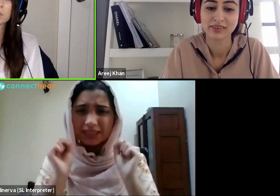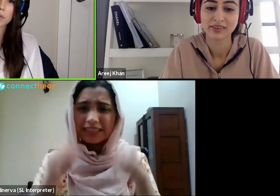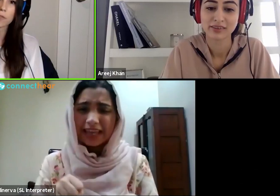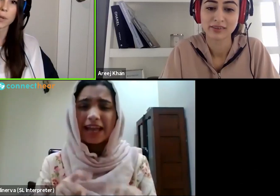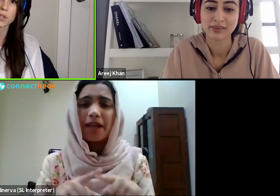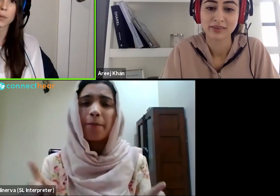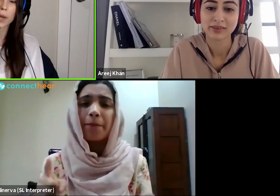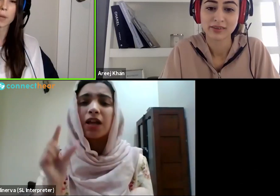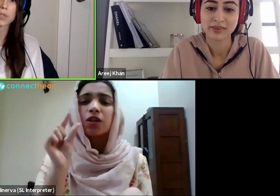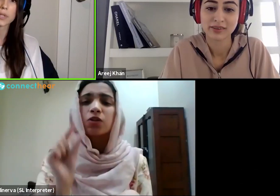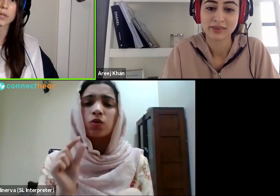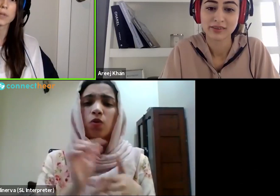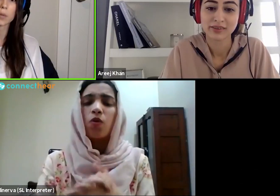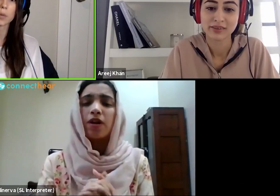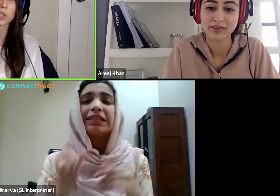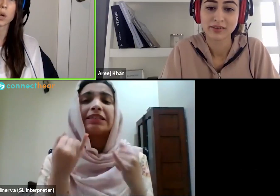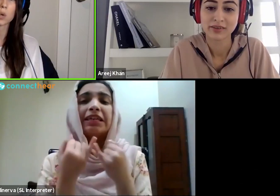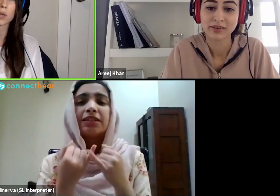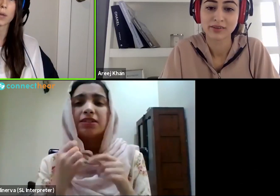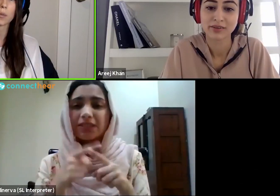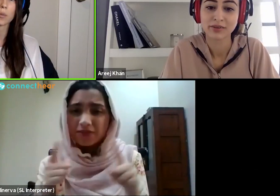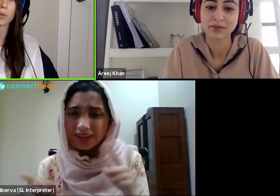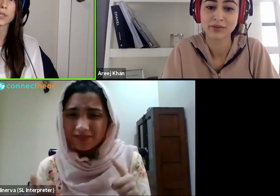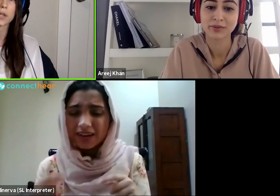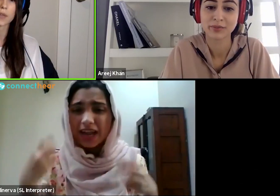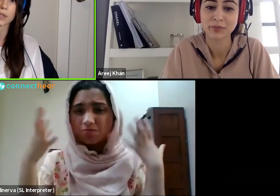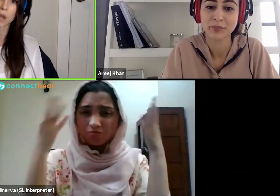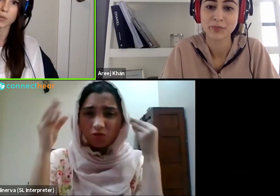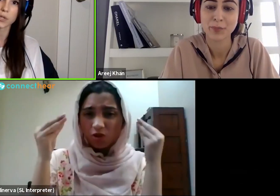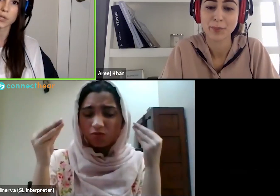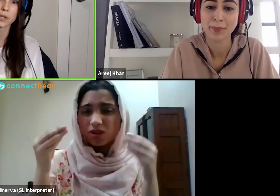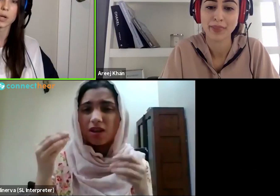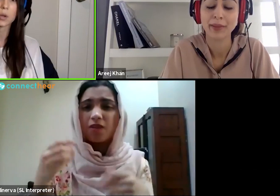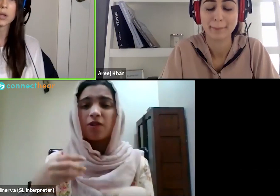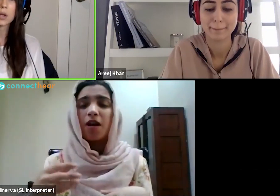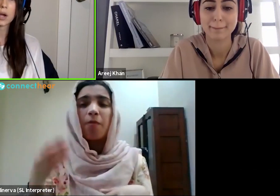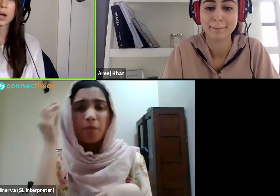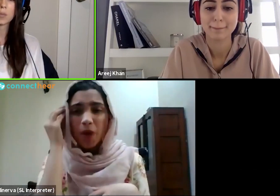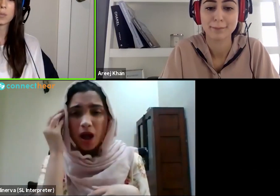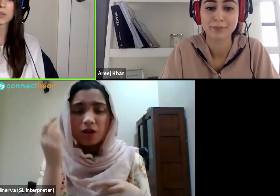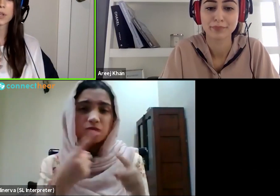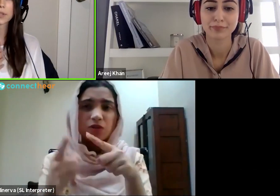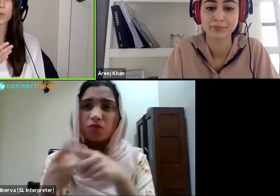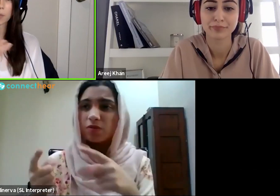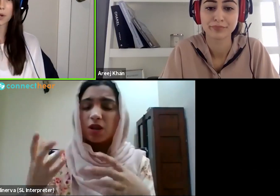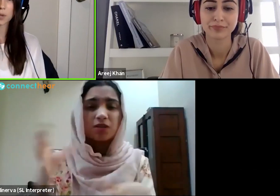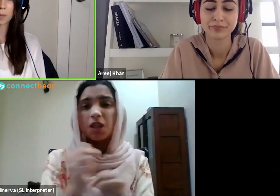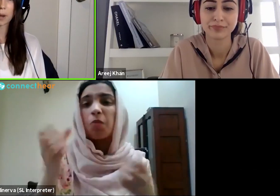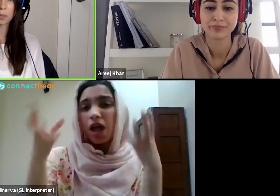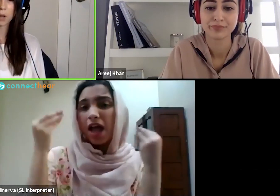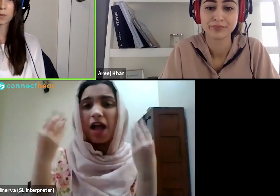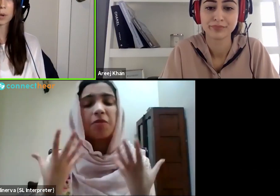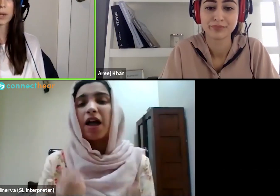due to misinformation that we had received, and we were told that we did not have certain options. So that's one of the things I'm very passionate